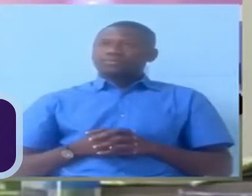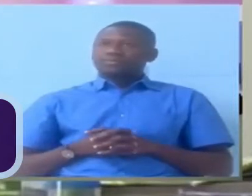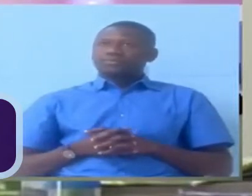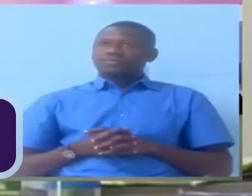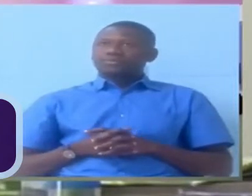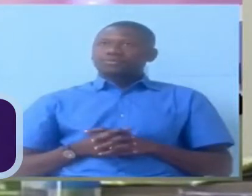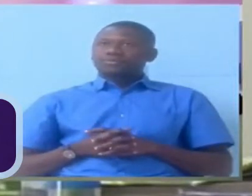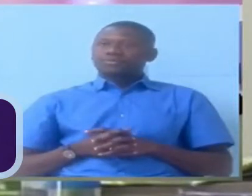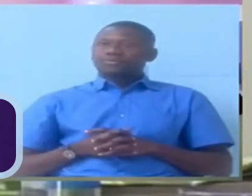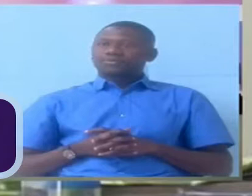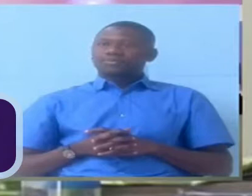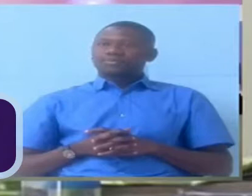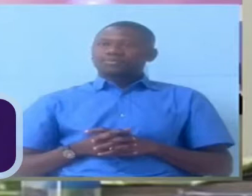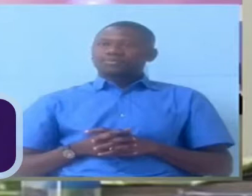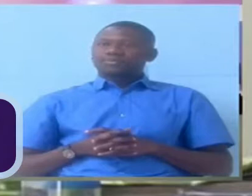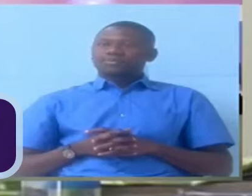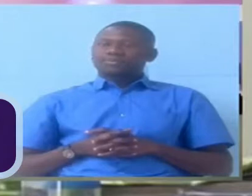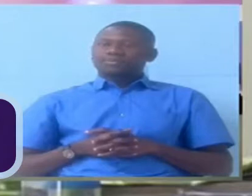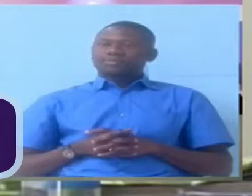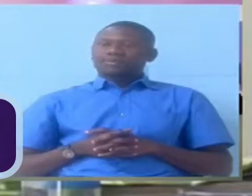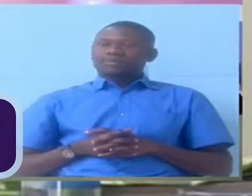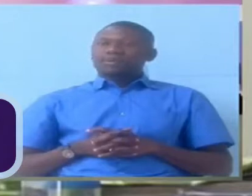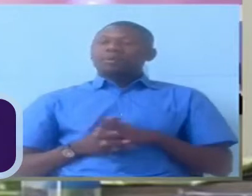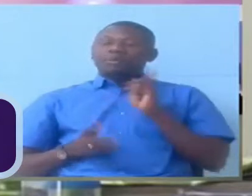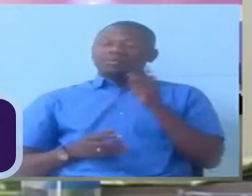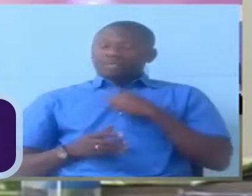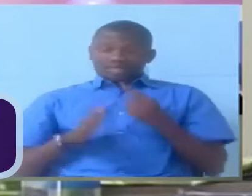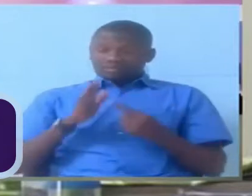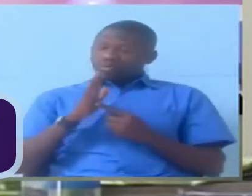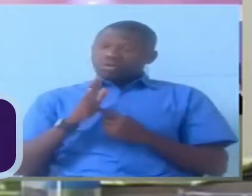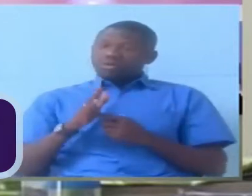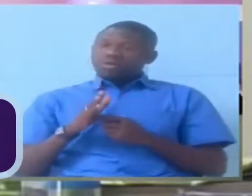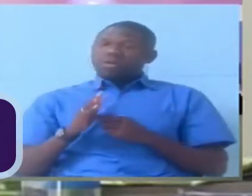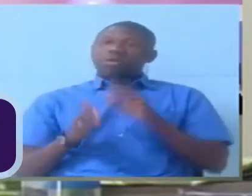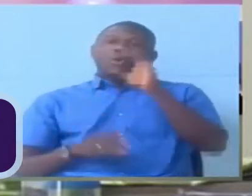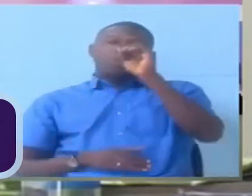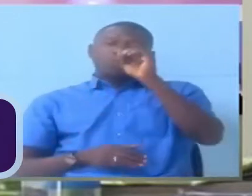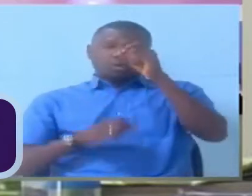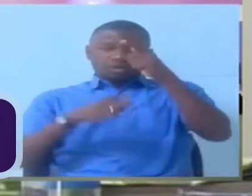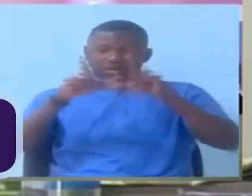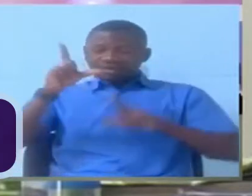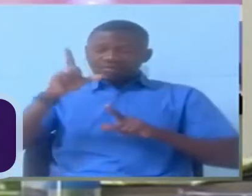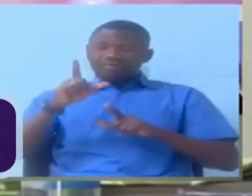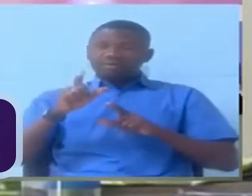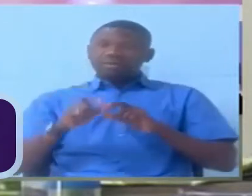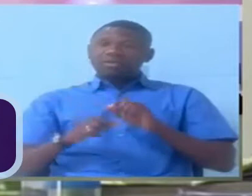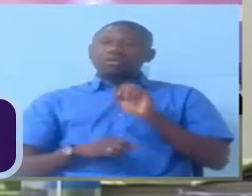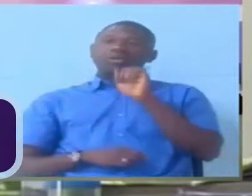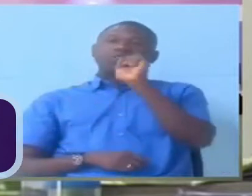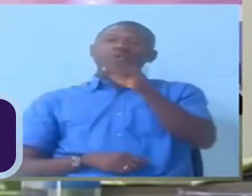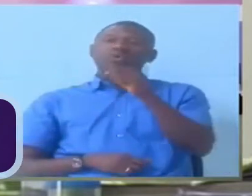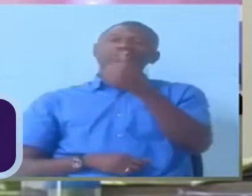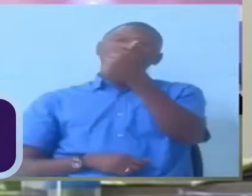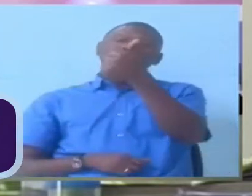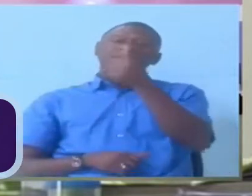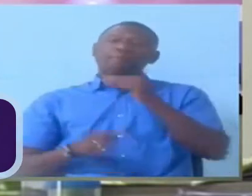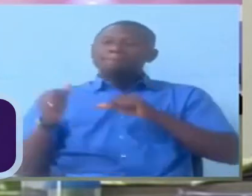remember what mark they scored. Hani mi yalon ko yow common entrance ke wol be yalon ye mune soto non ele exam wol to.